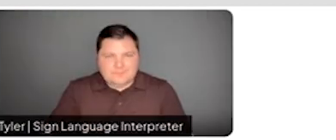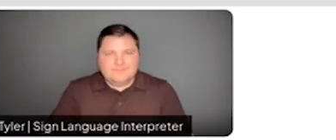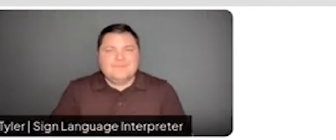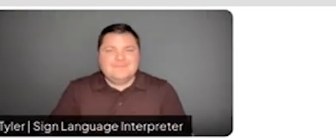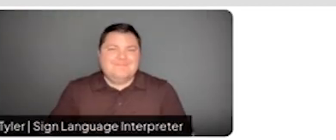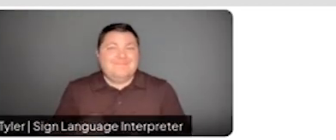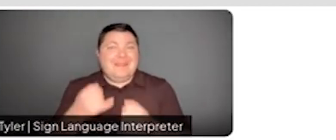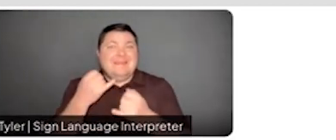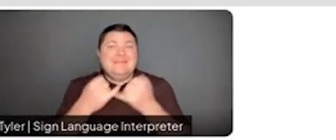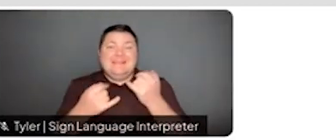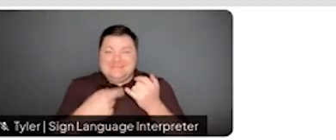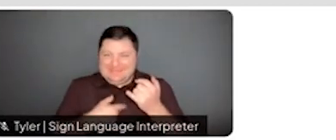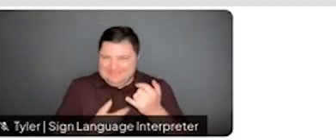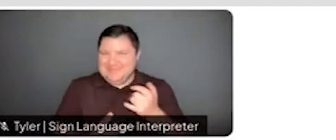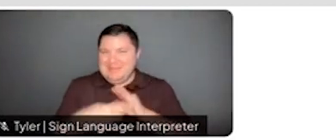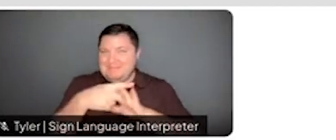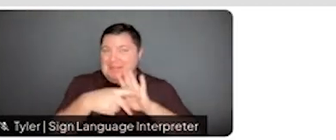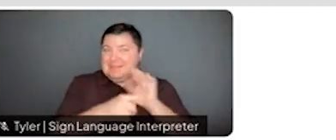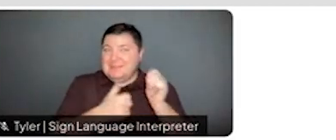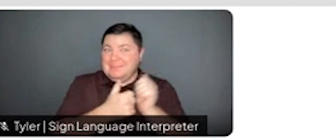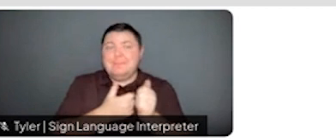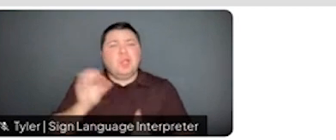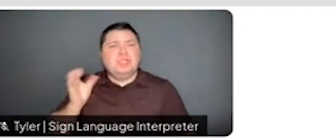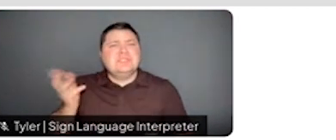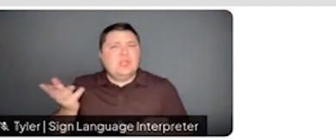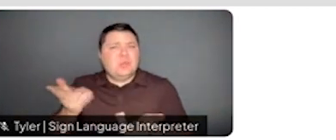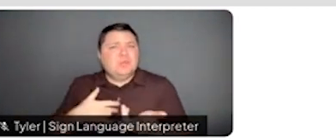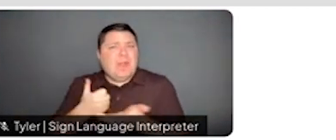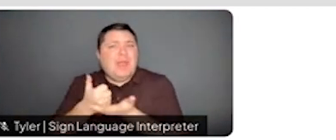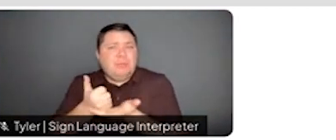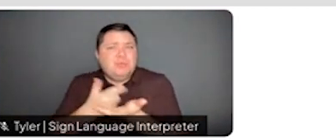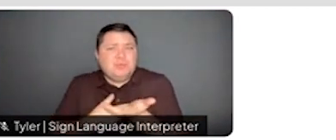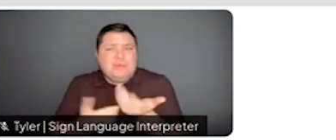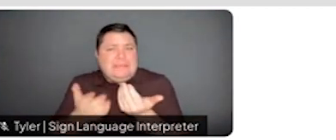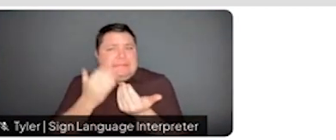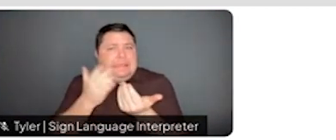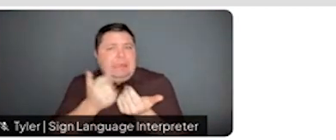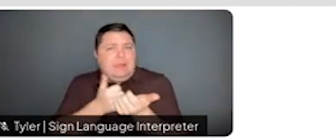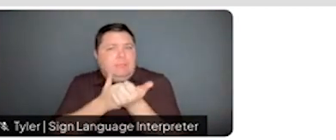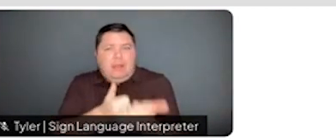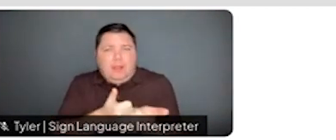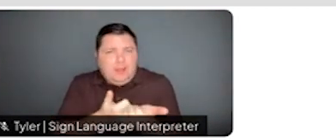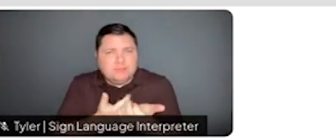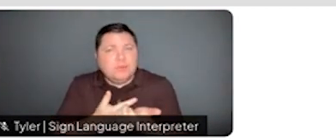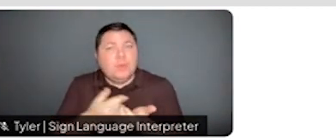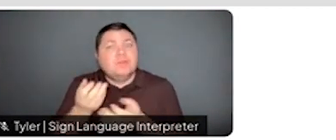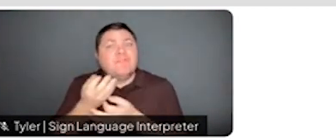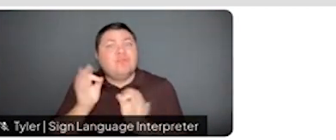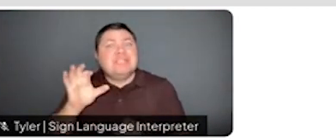the ecosystem painlessly navigate CTA compliance, including offering a free CTA filing